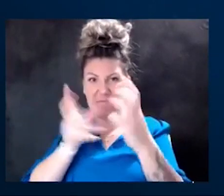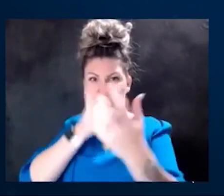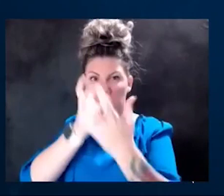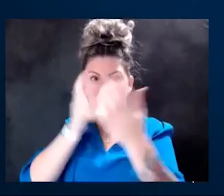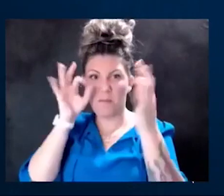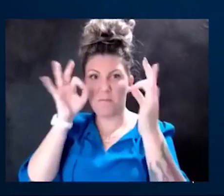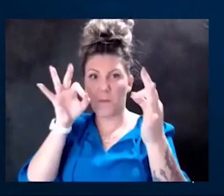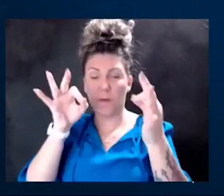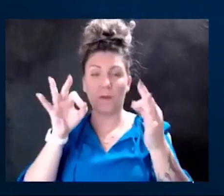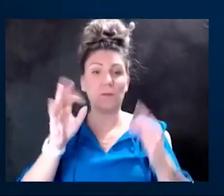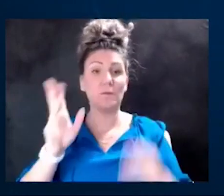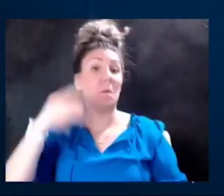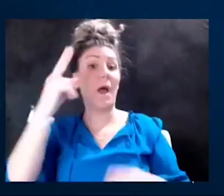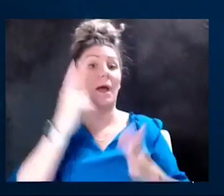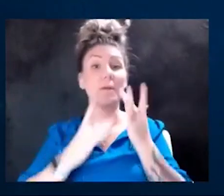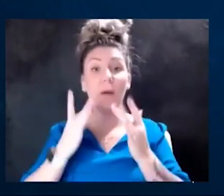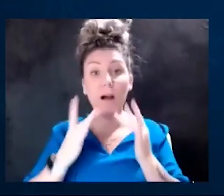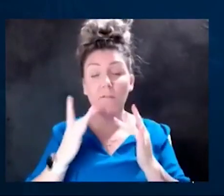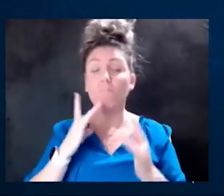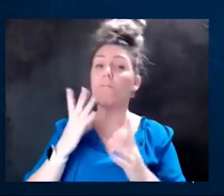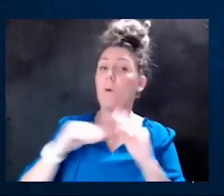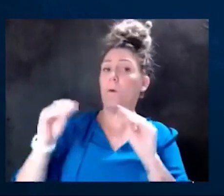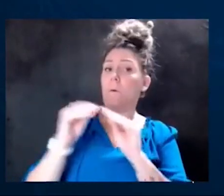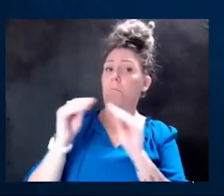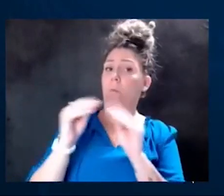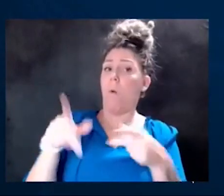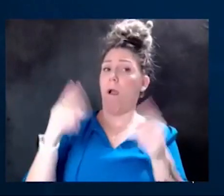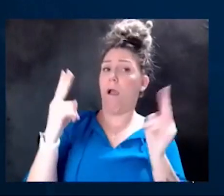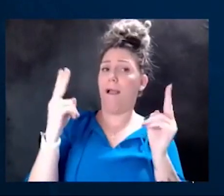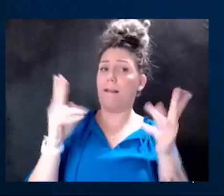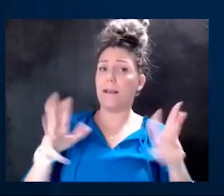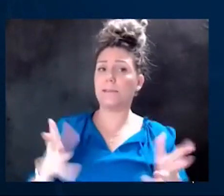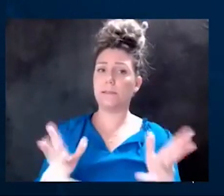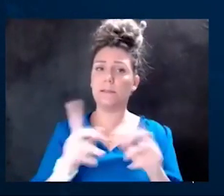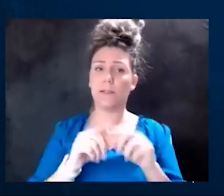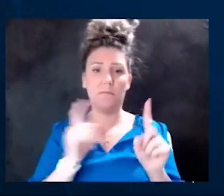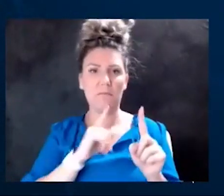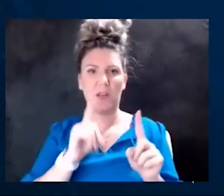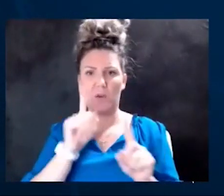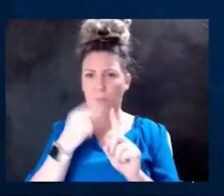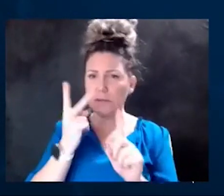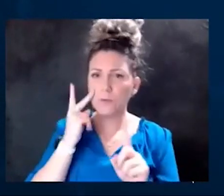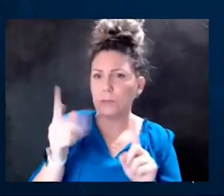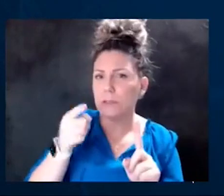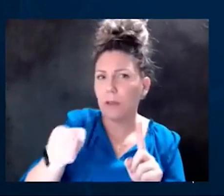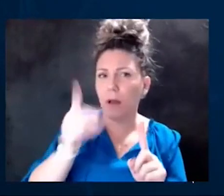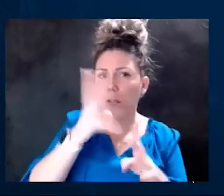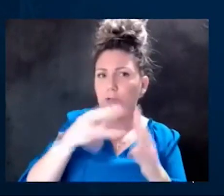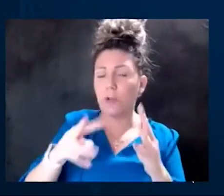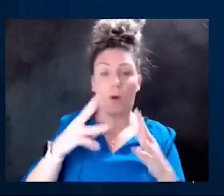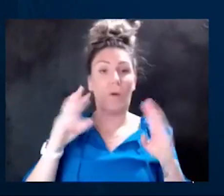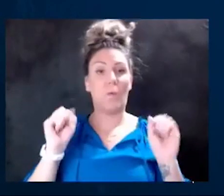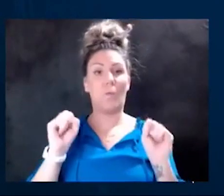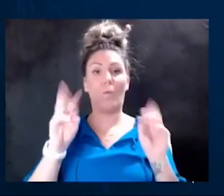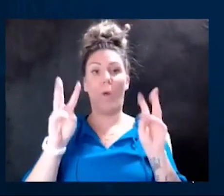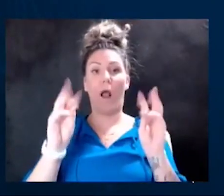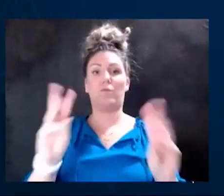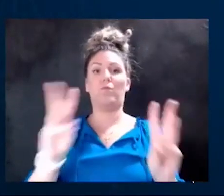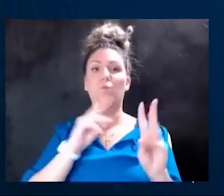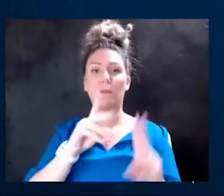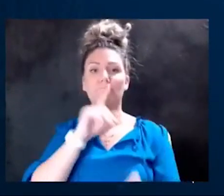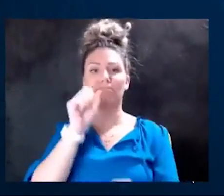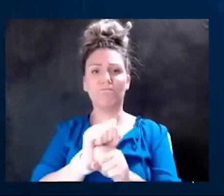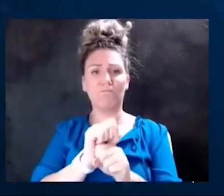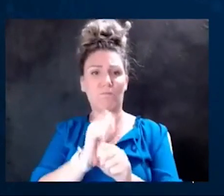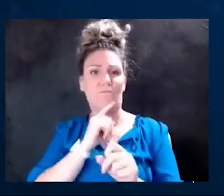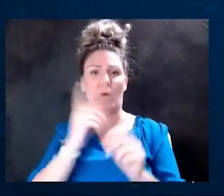the higher the poverty, the more anxiety, which makes sense. But when you see it in a chart, it's like, wow, that's a confirmation of what